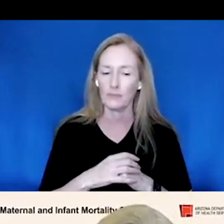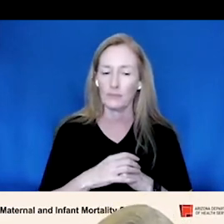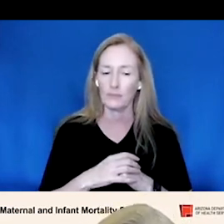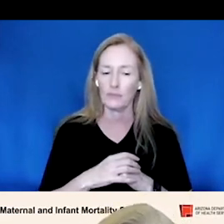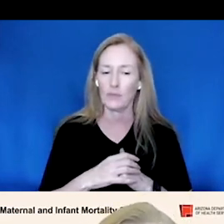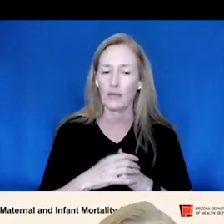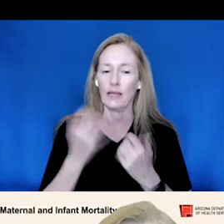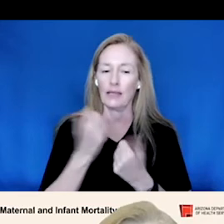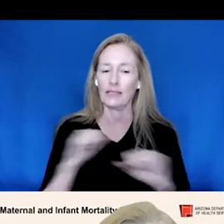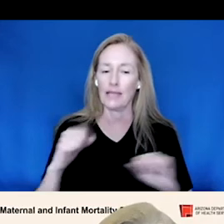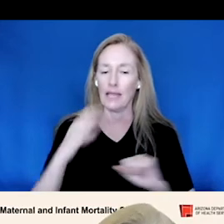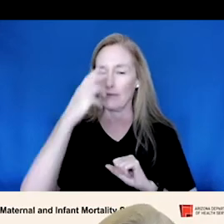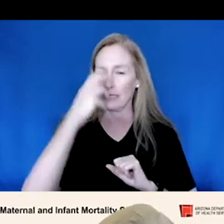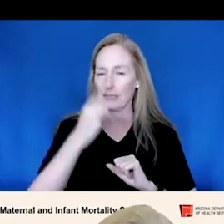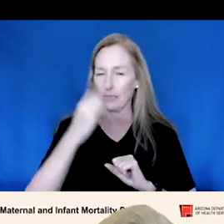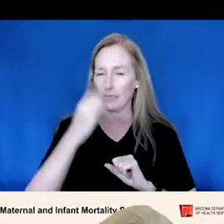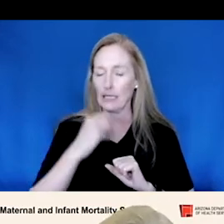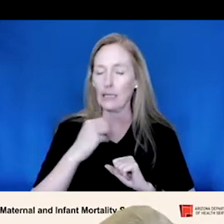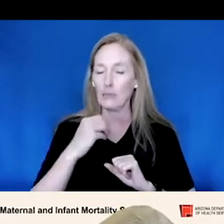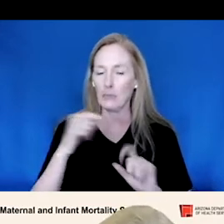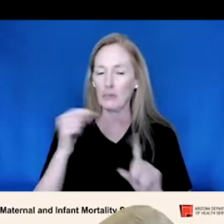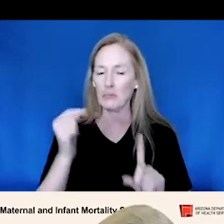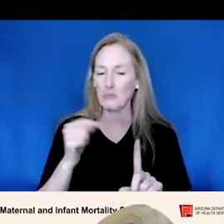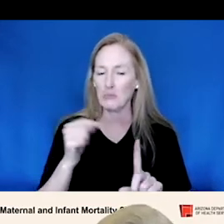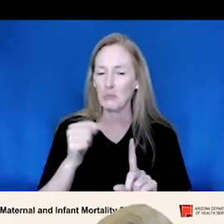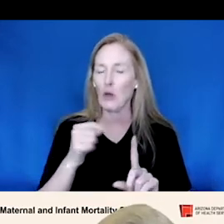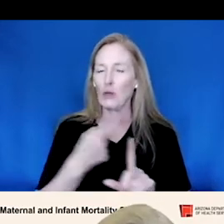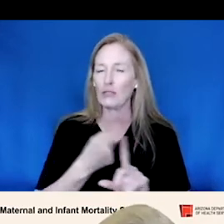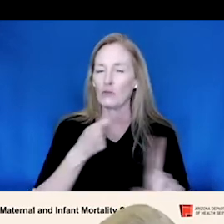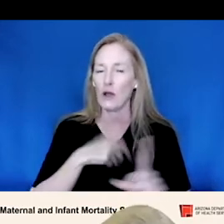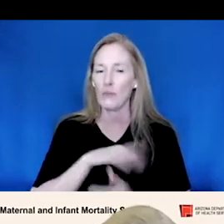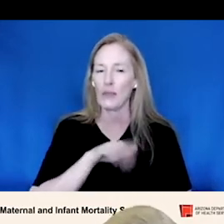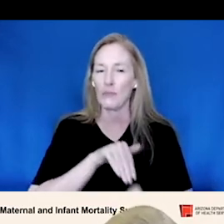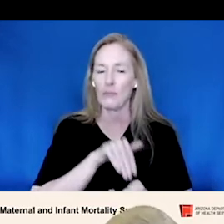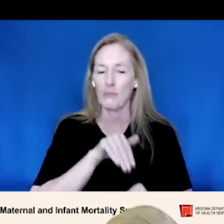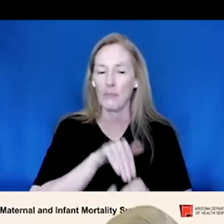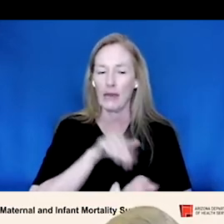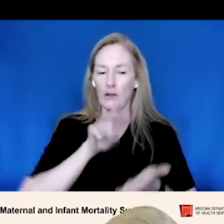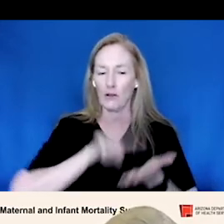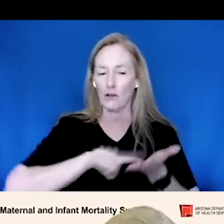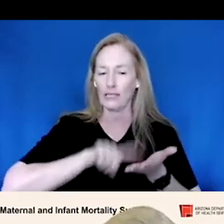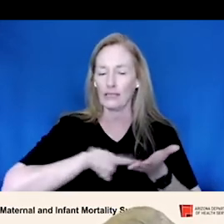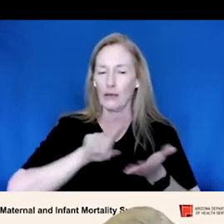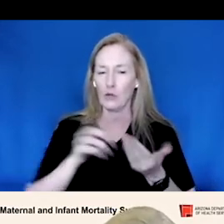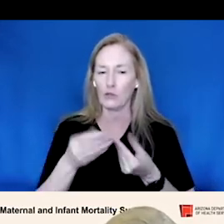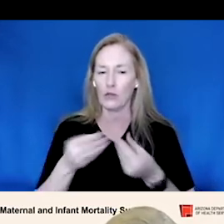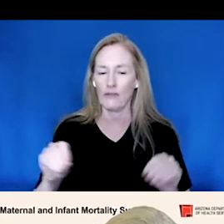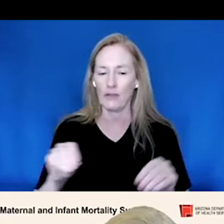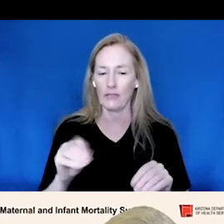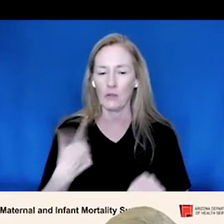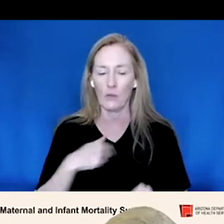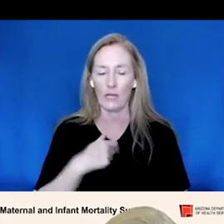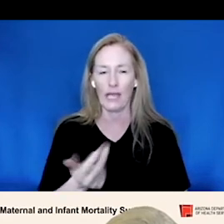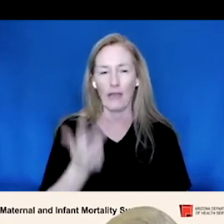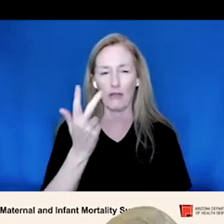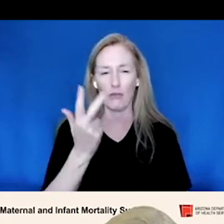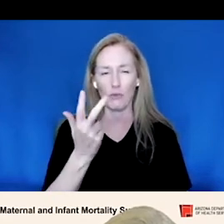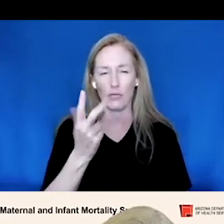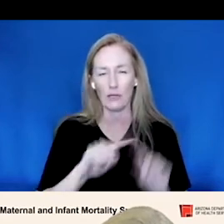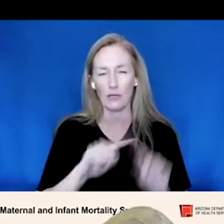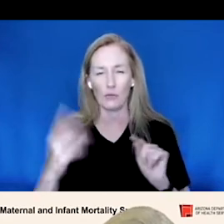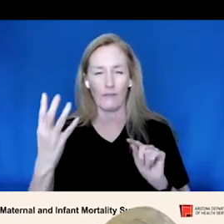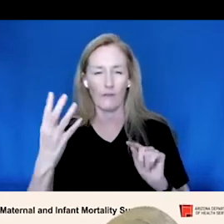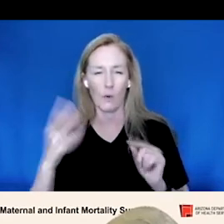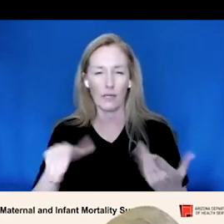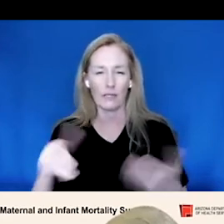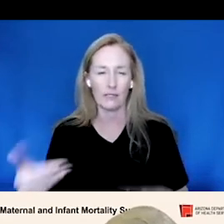office. We had approximately 3 to 4 deaths due to unsafe sleep practices